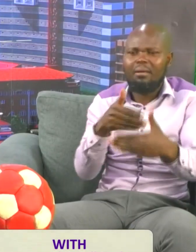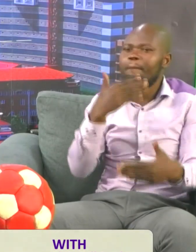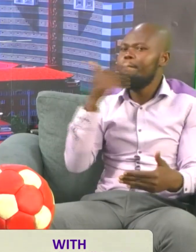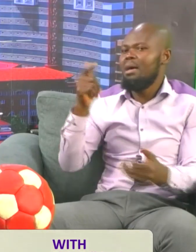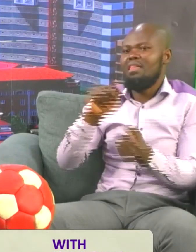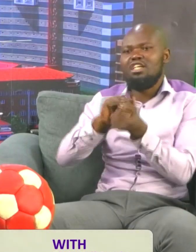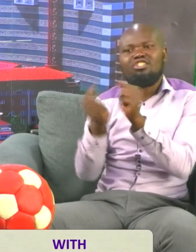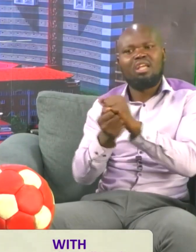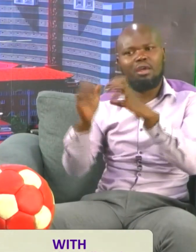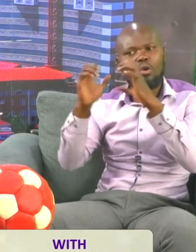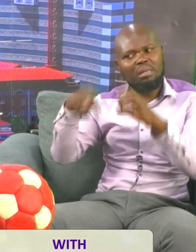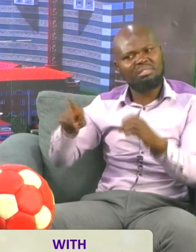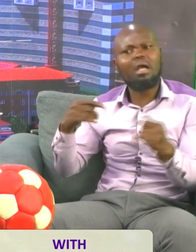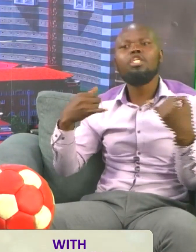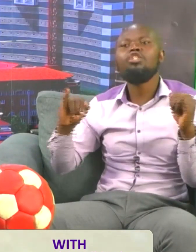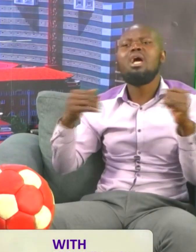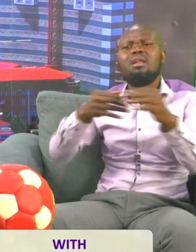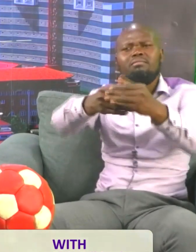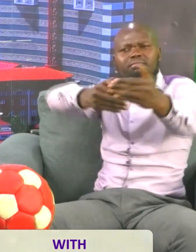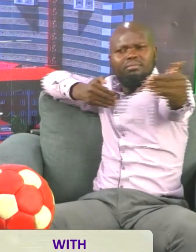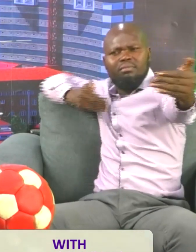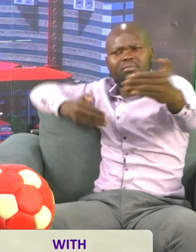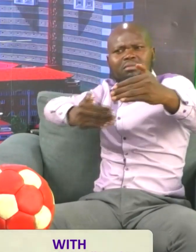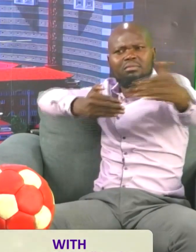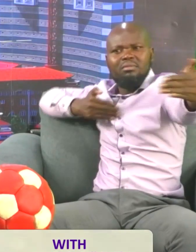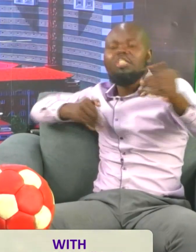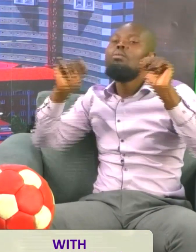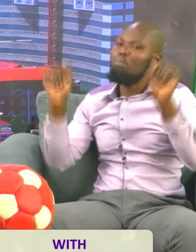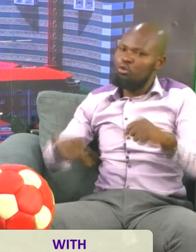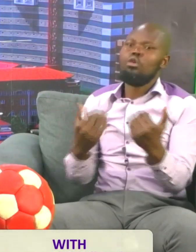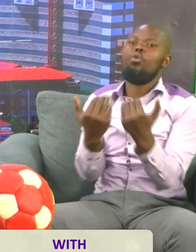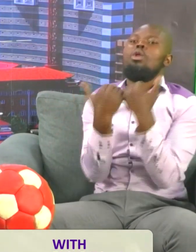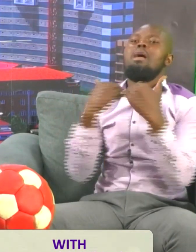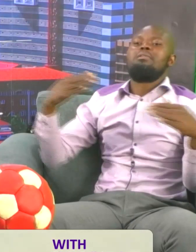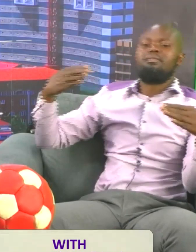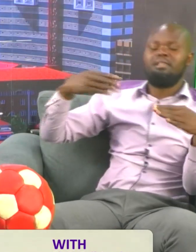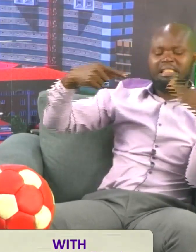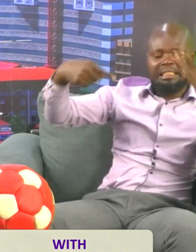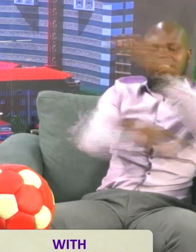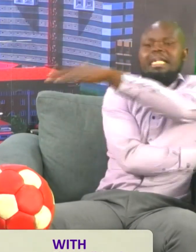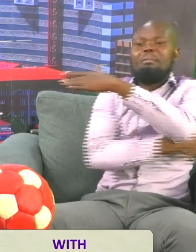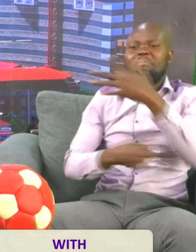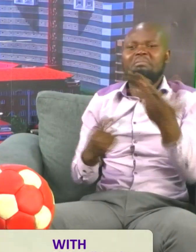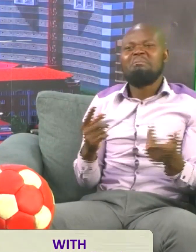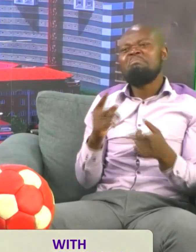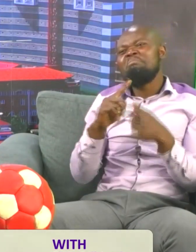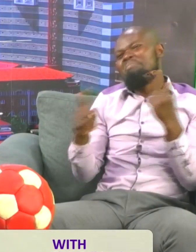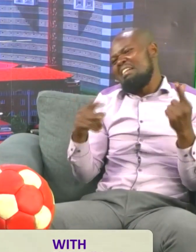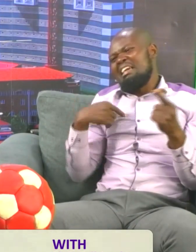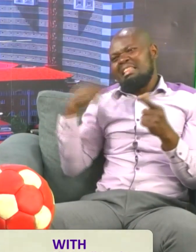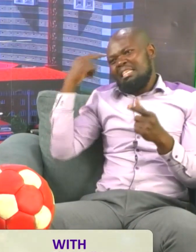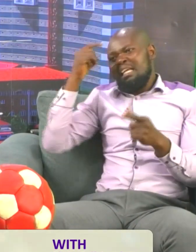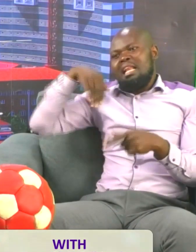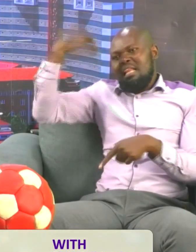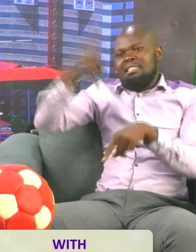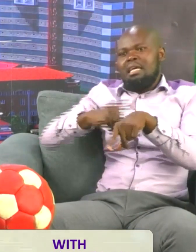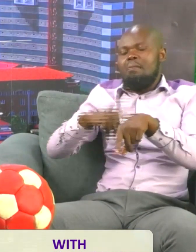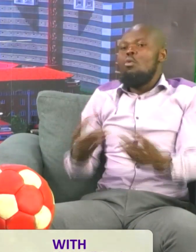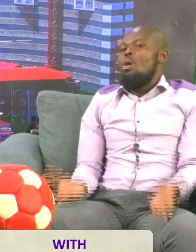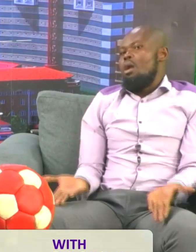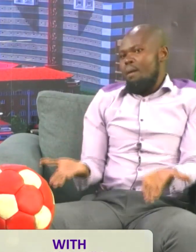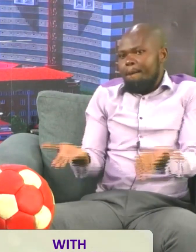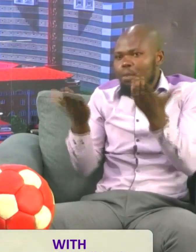well how they frustrated France in the World Cup finals, and as well as Spain, internationally recognized for its the